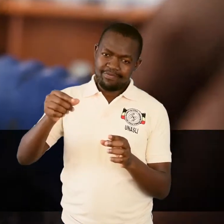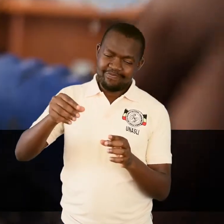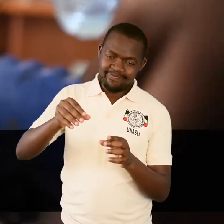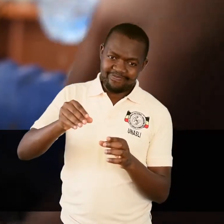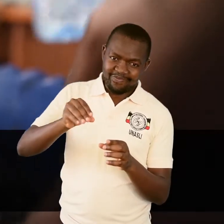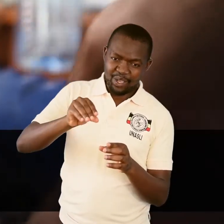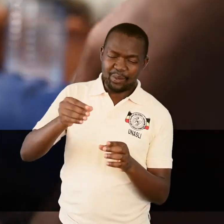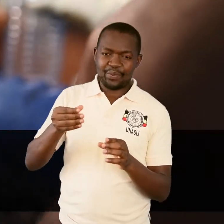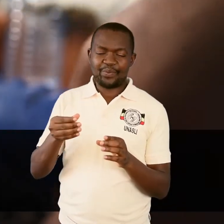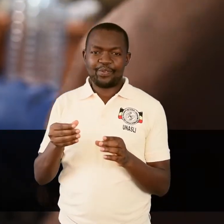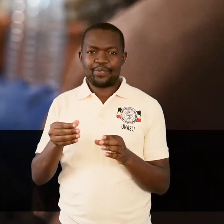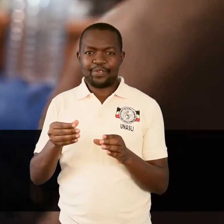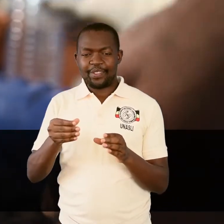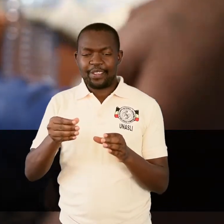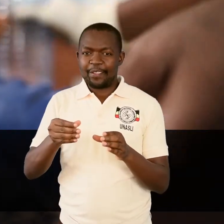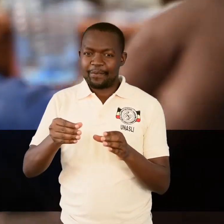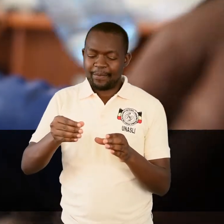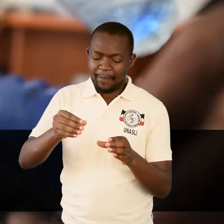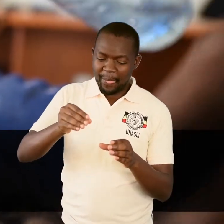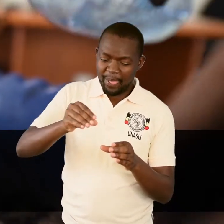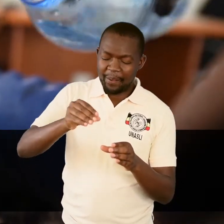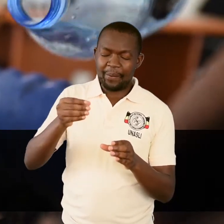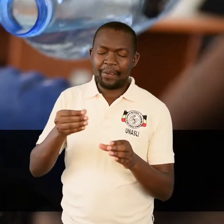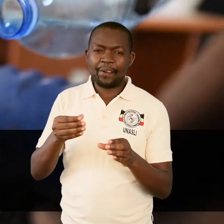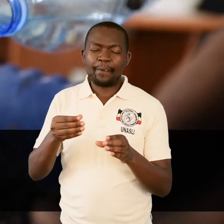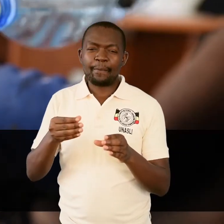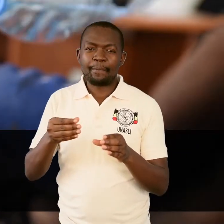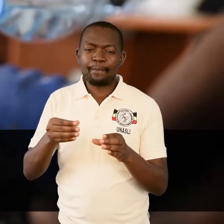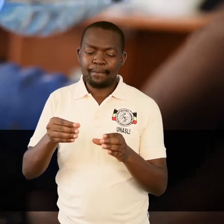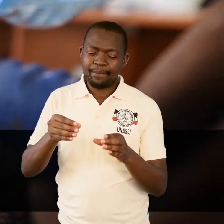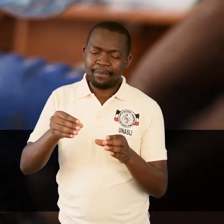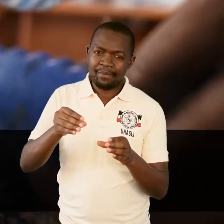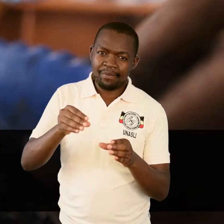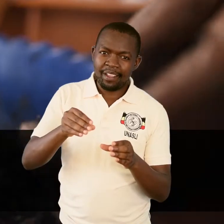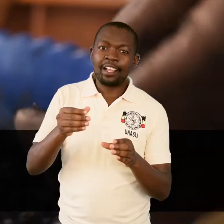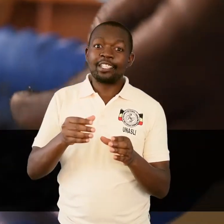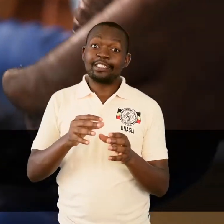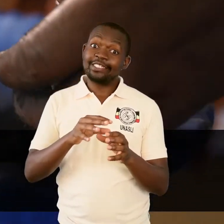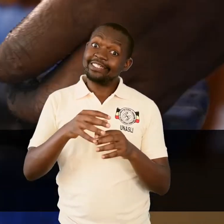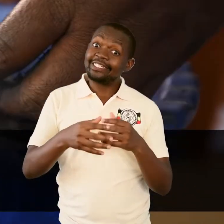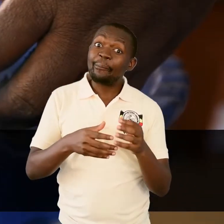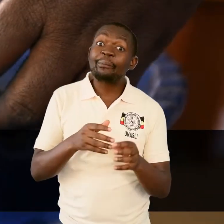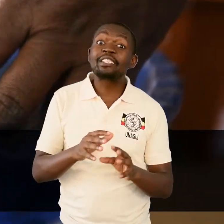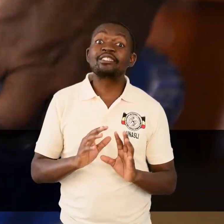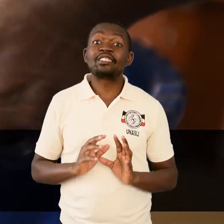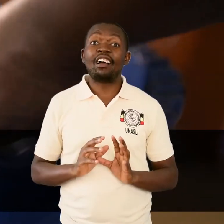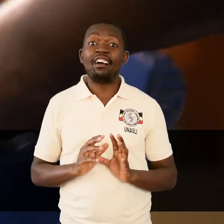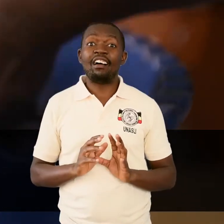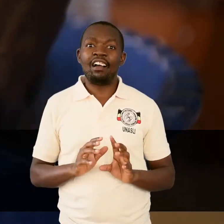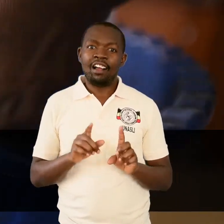you pour water in the mixture as